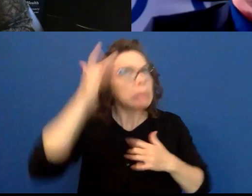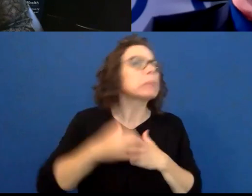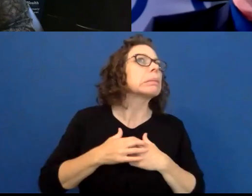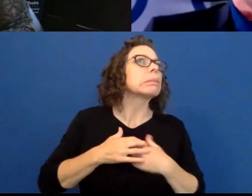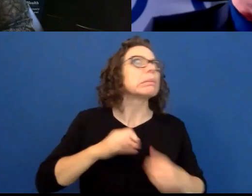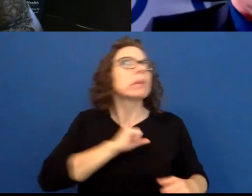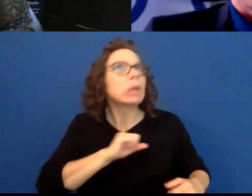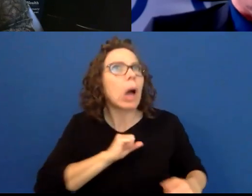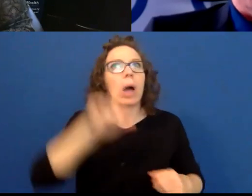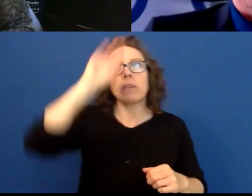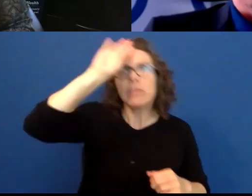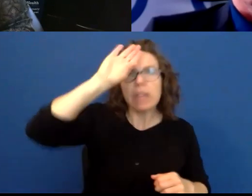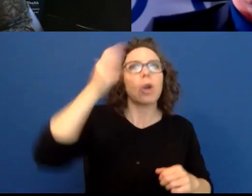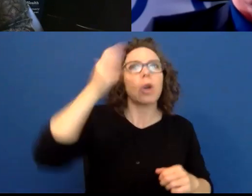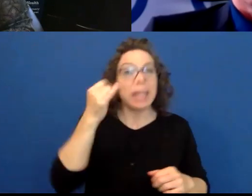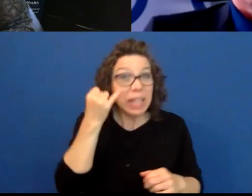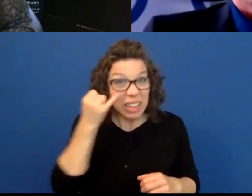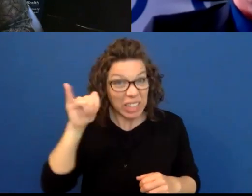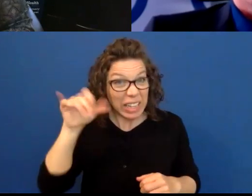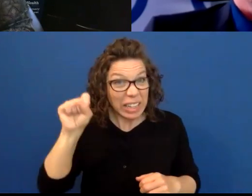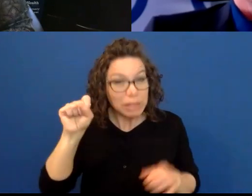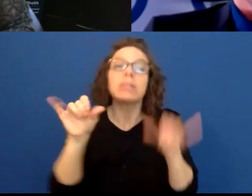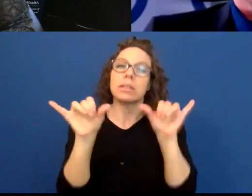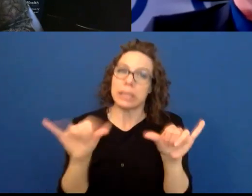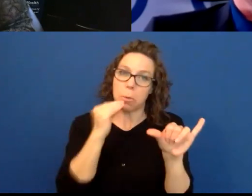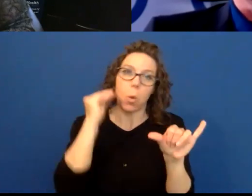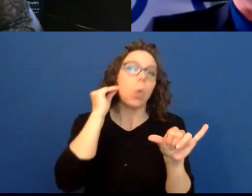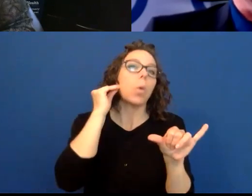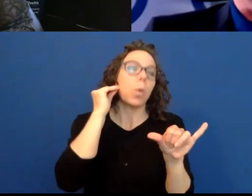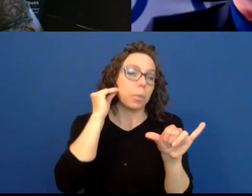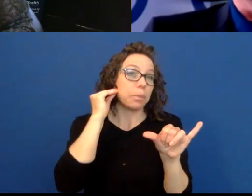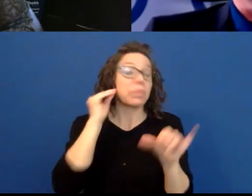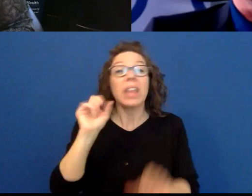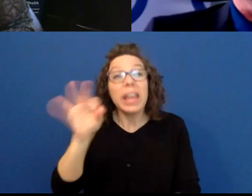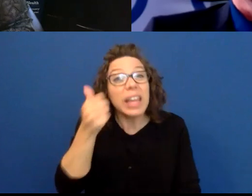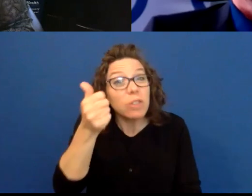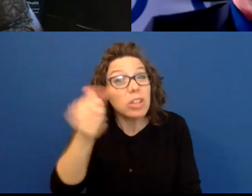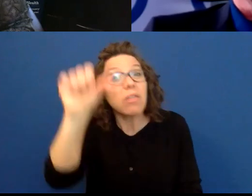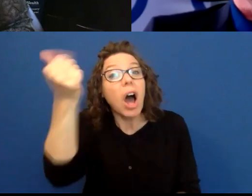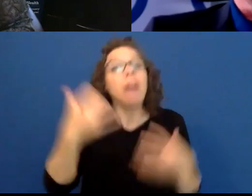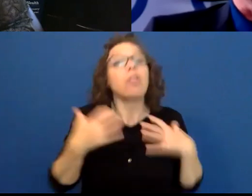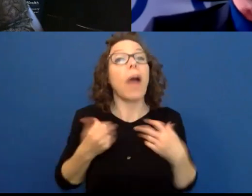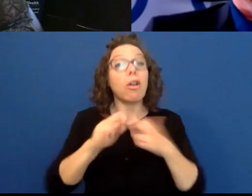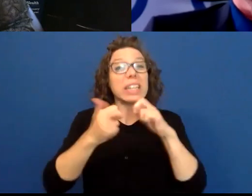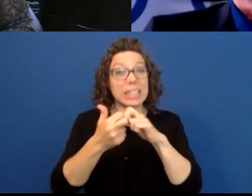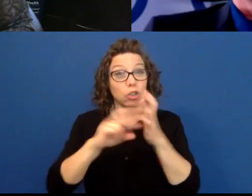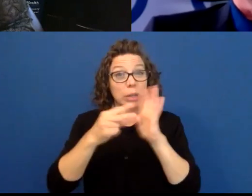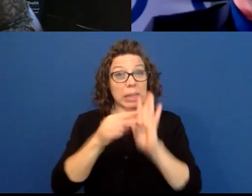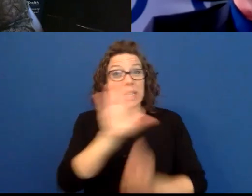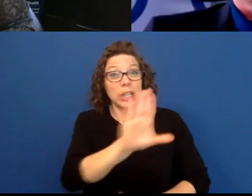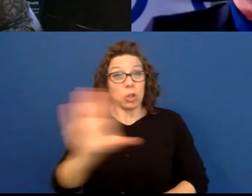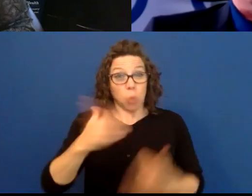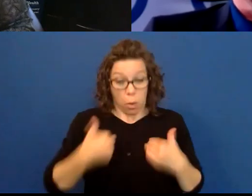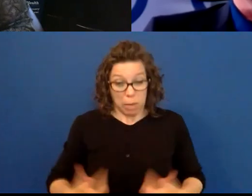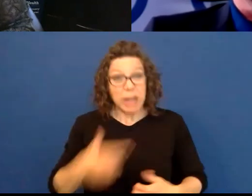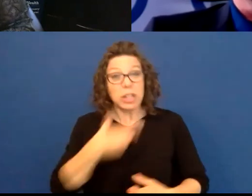yes, please stay home. Do I have an underlying health condition that makes me more at risk should I come